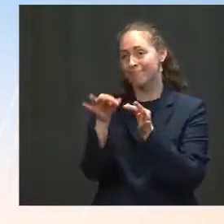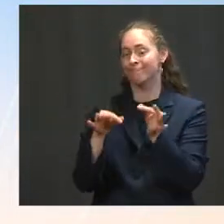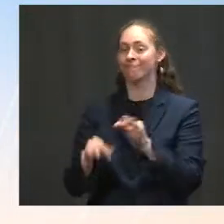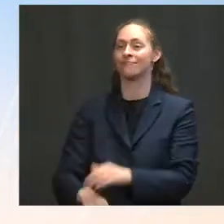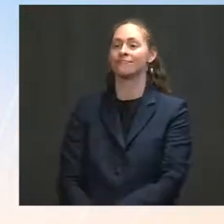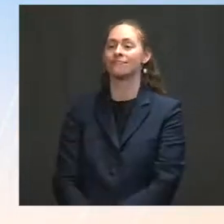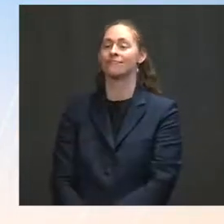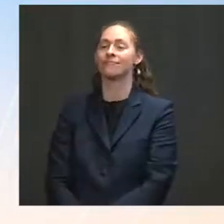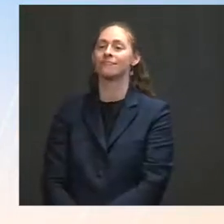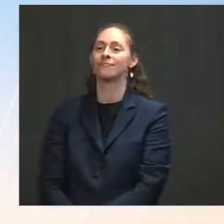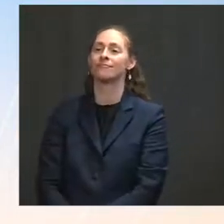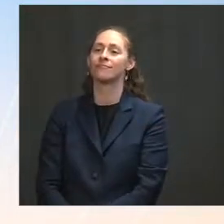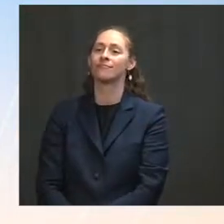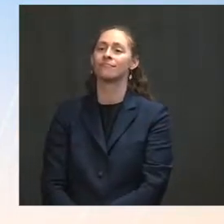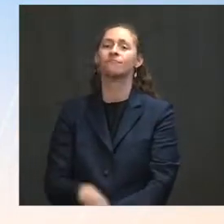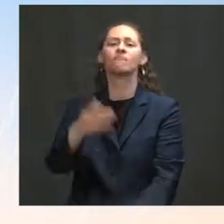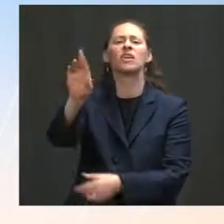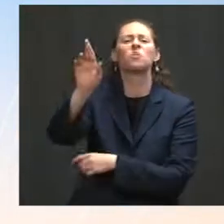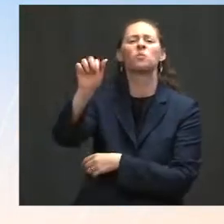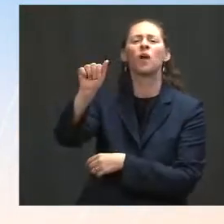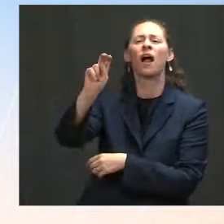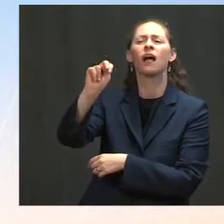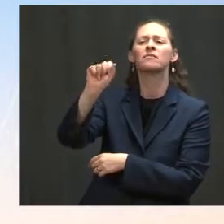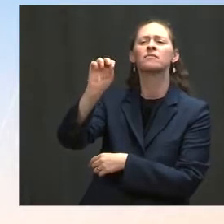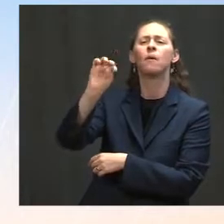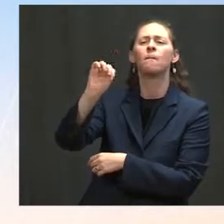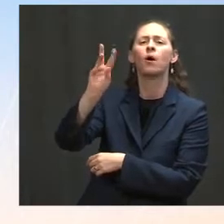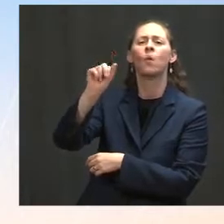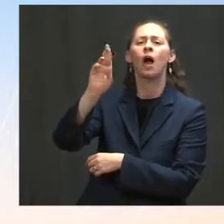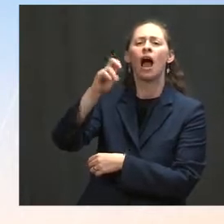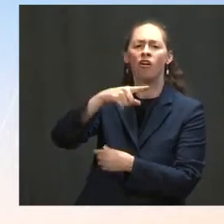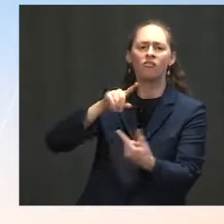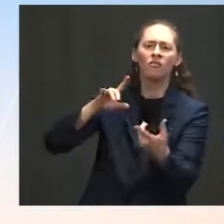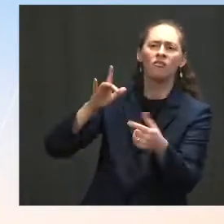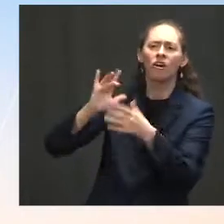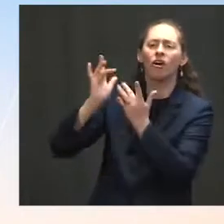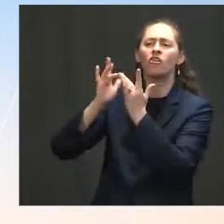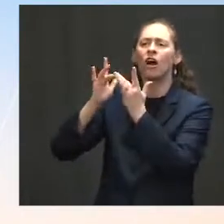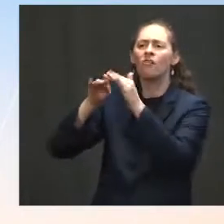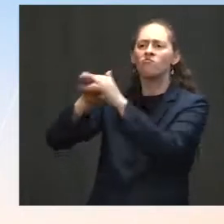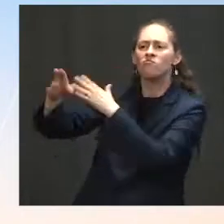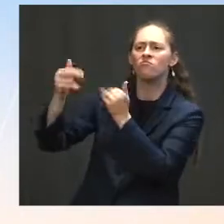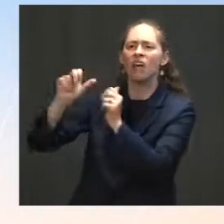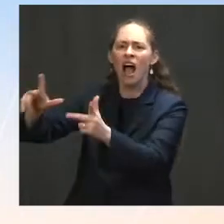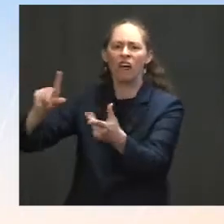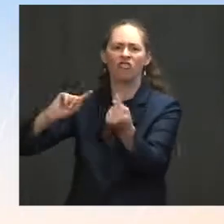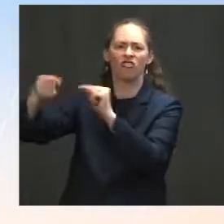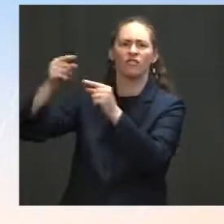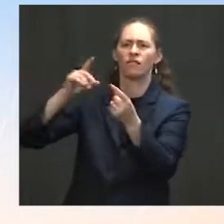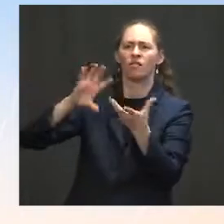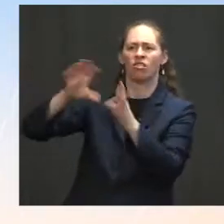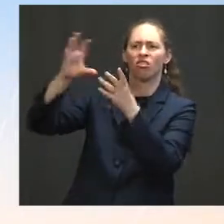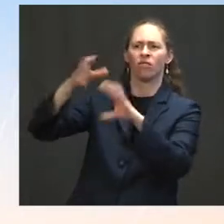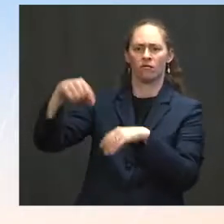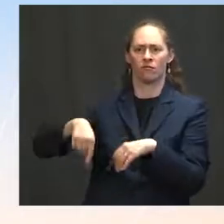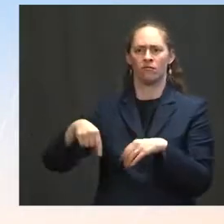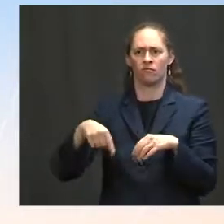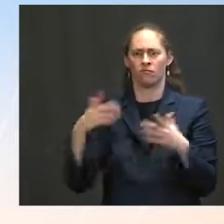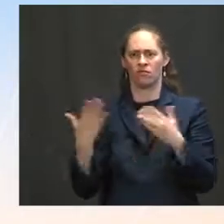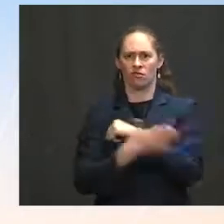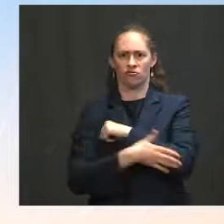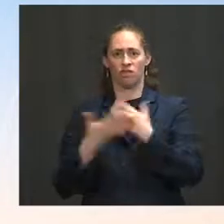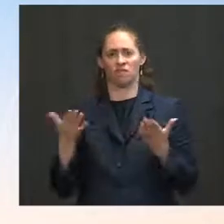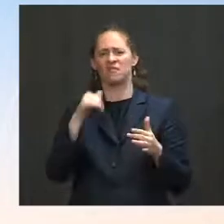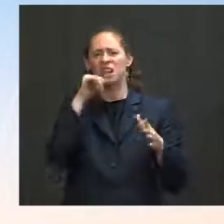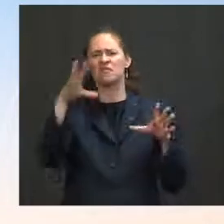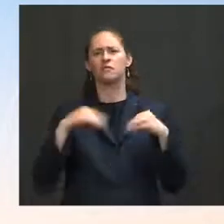ransomware attacks by criminal groups on entities in the United States is not acceptable, and that we reserve the right to take action.